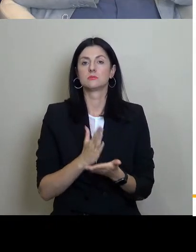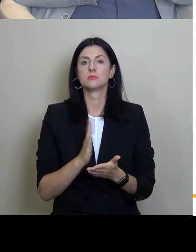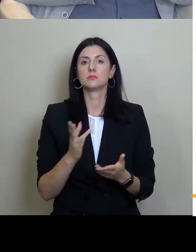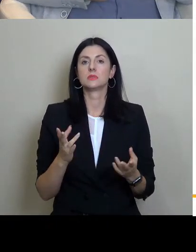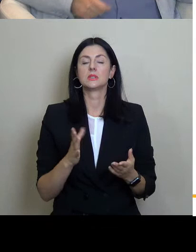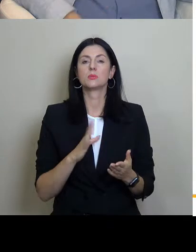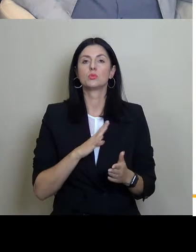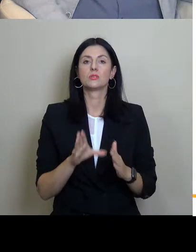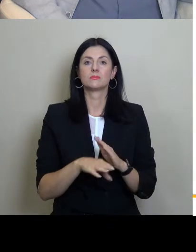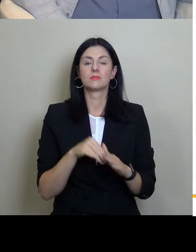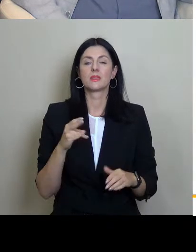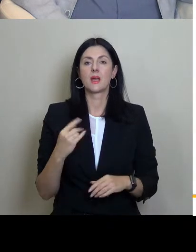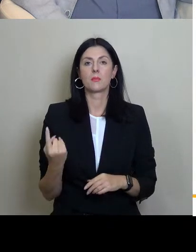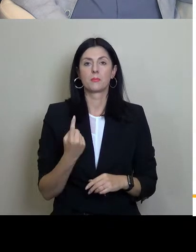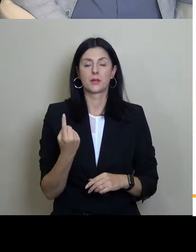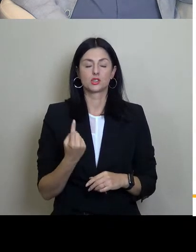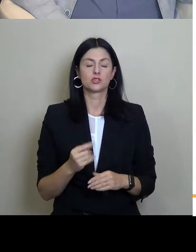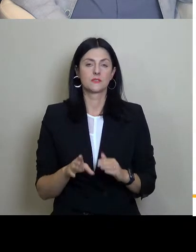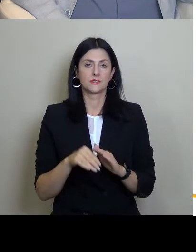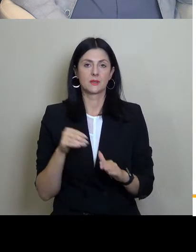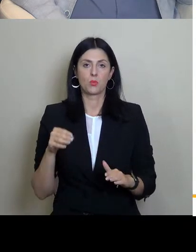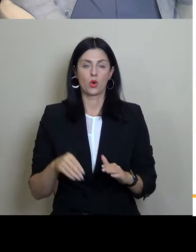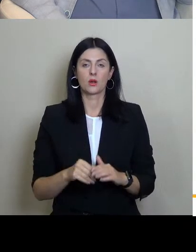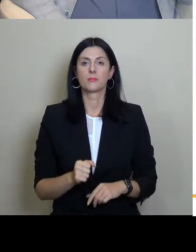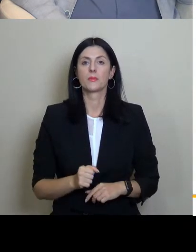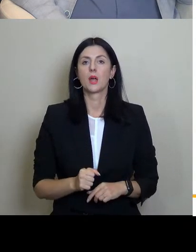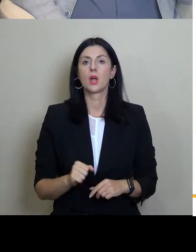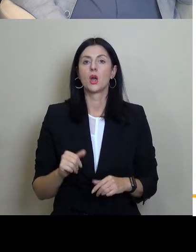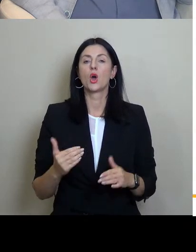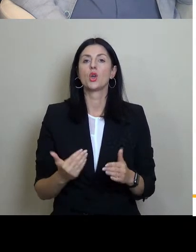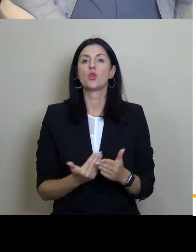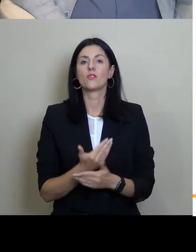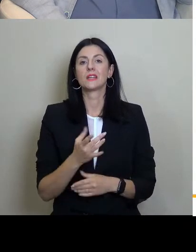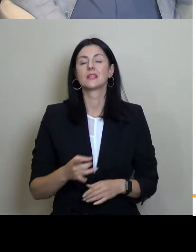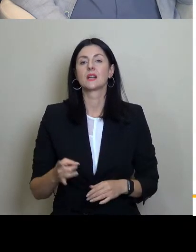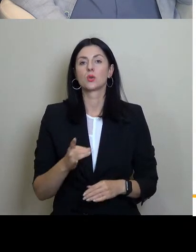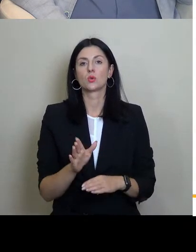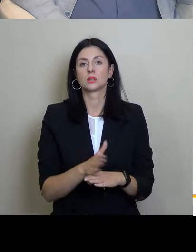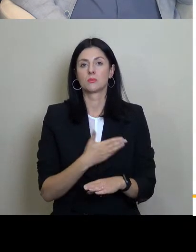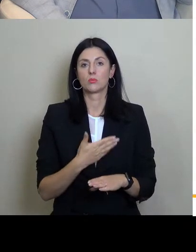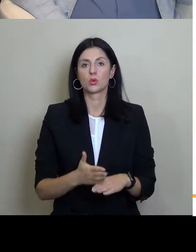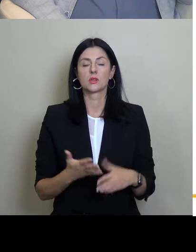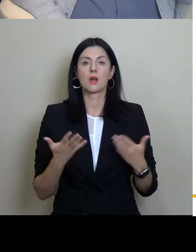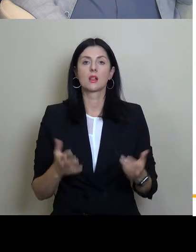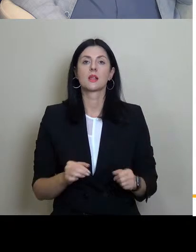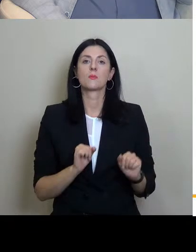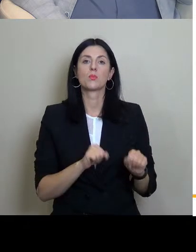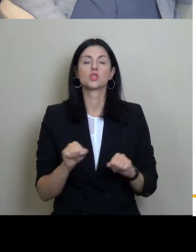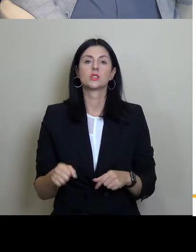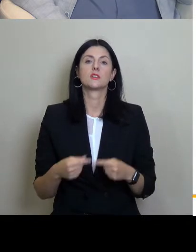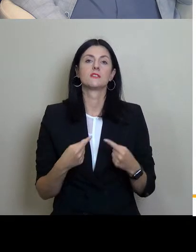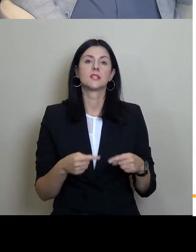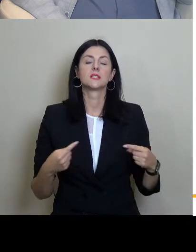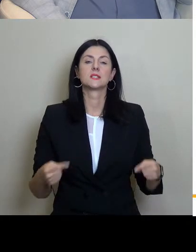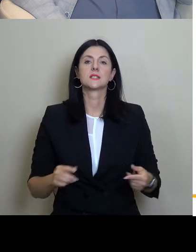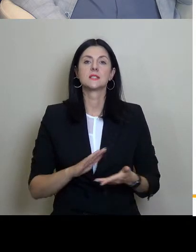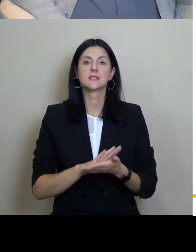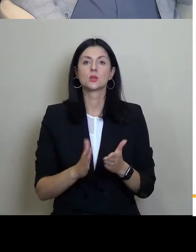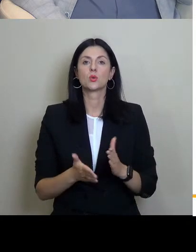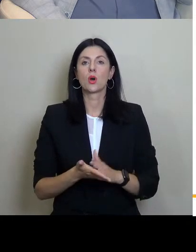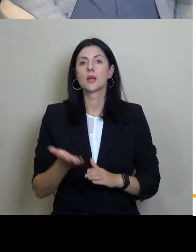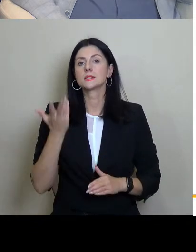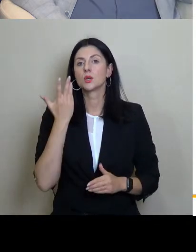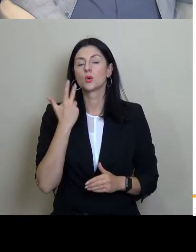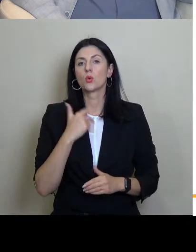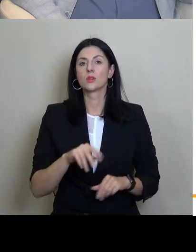are going to elect the rayon councils for the first time, the new rayon division. But various situations